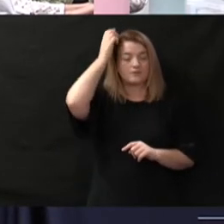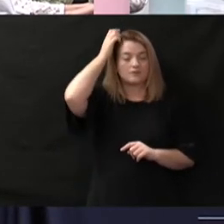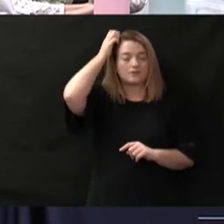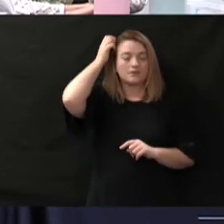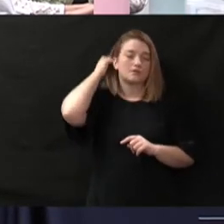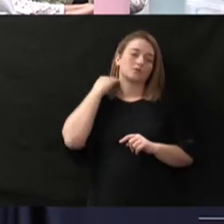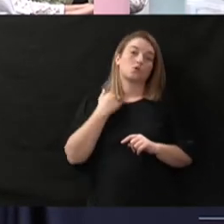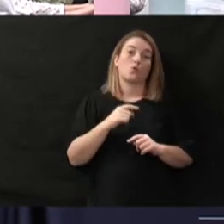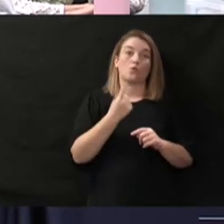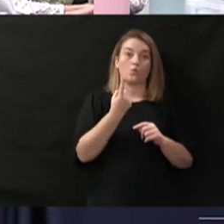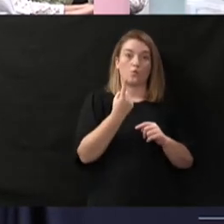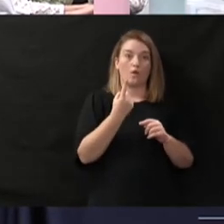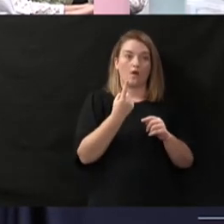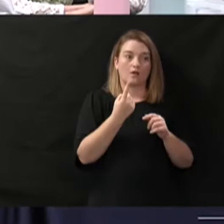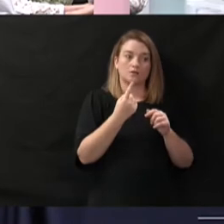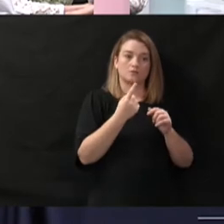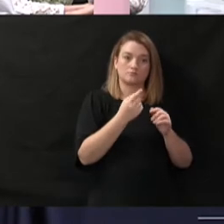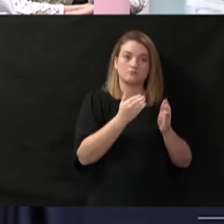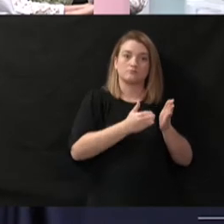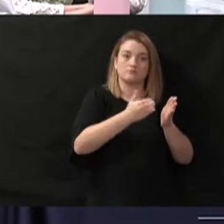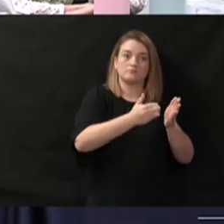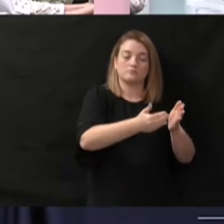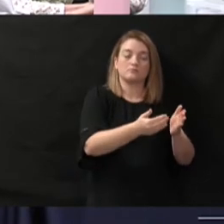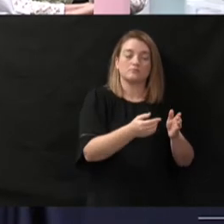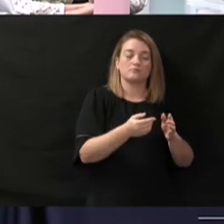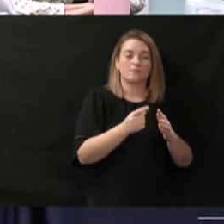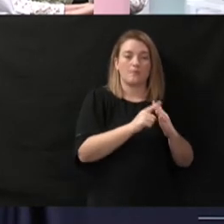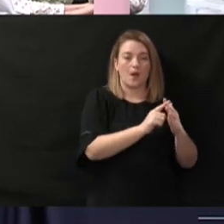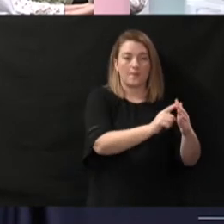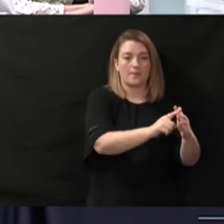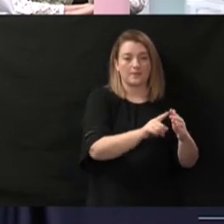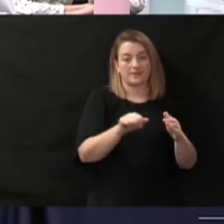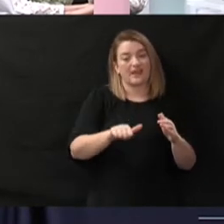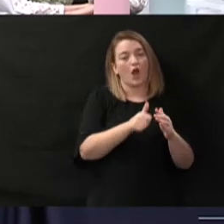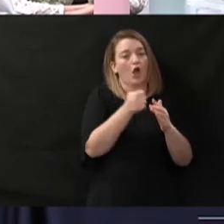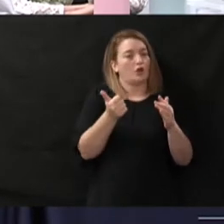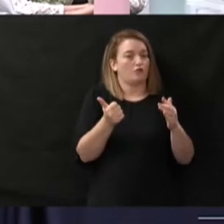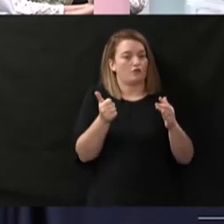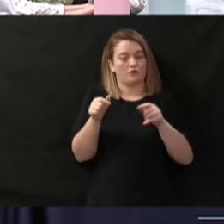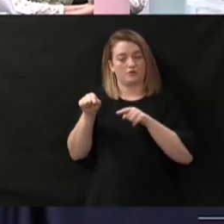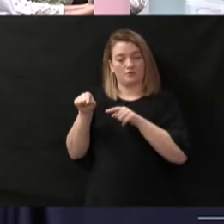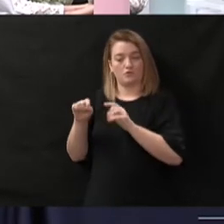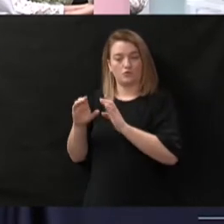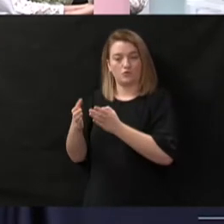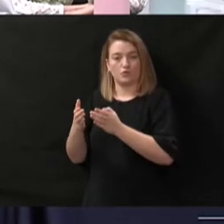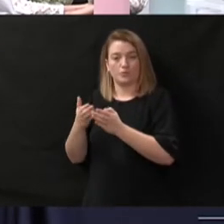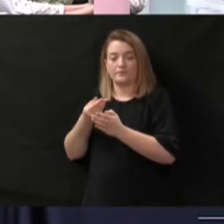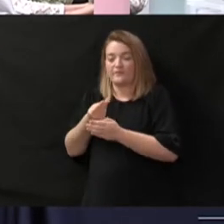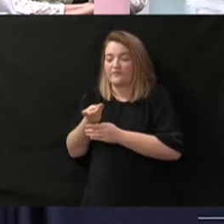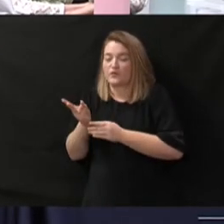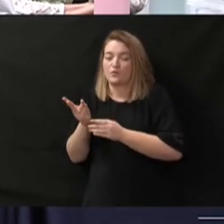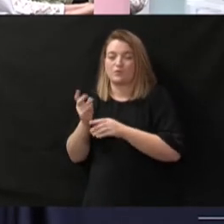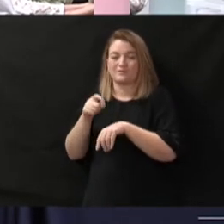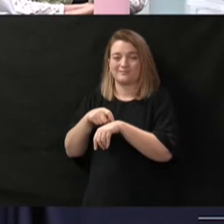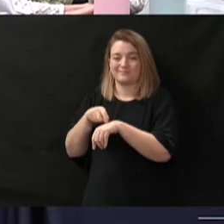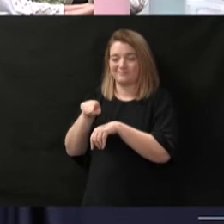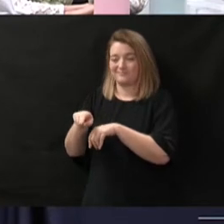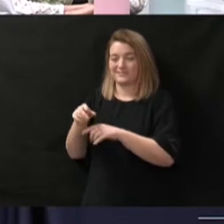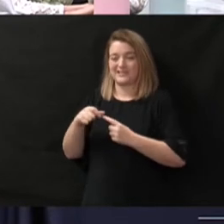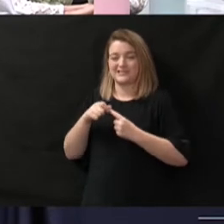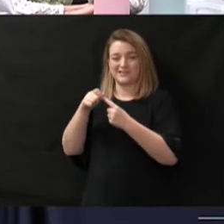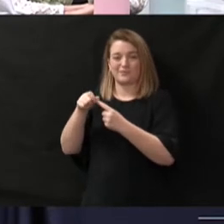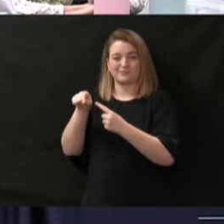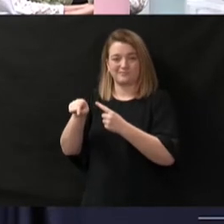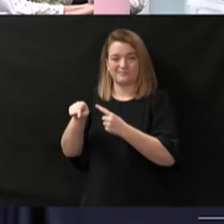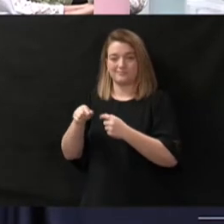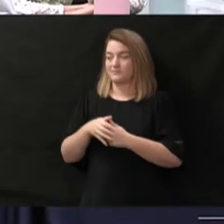are exceptions. Okay? Go ahead. I just wanted to ask, I've had kids ask me why does it, the